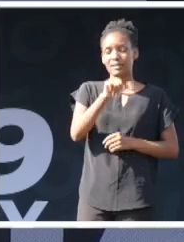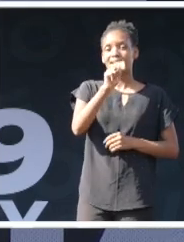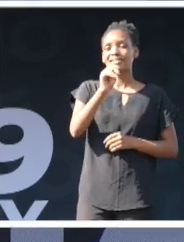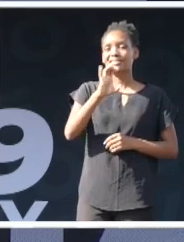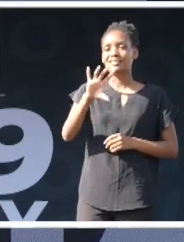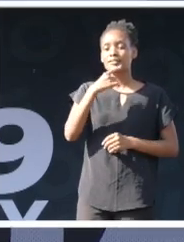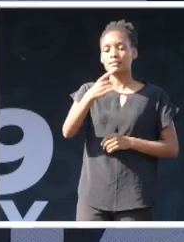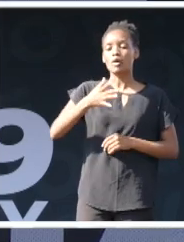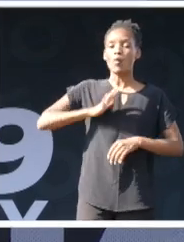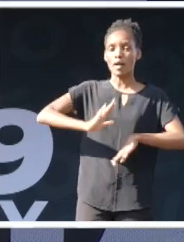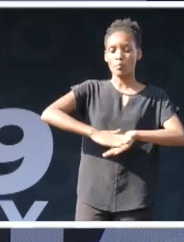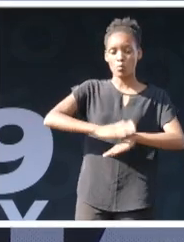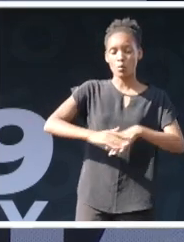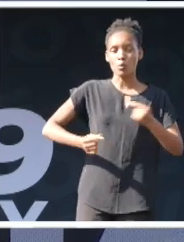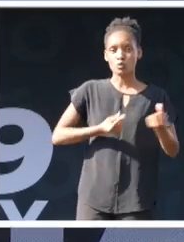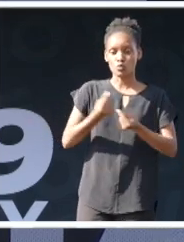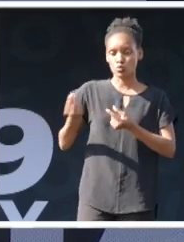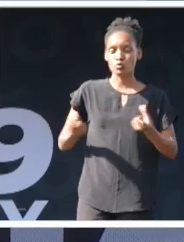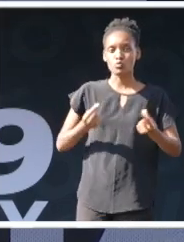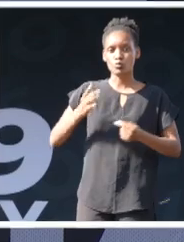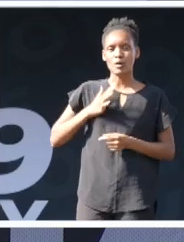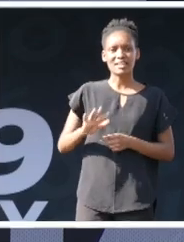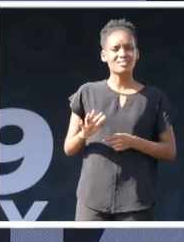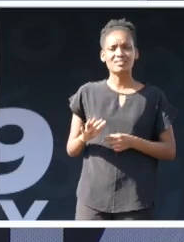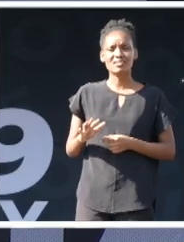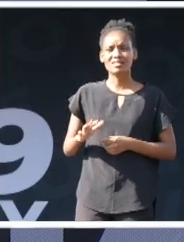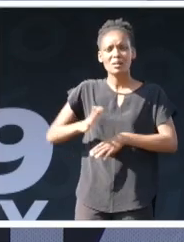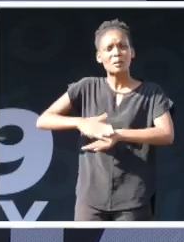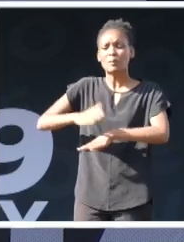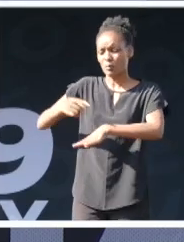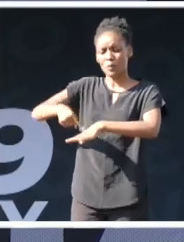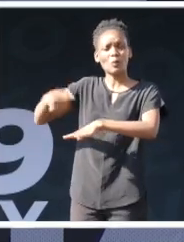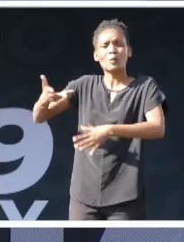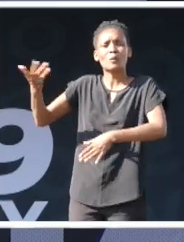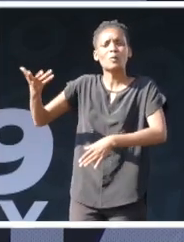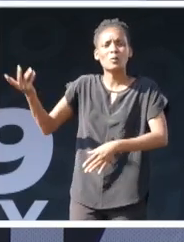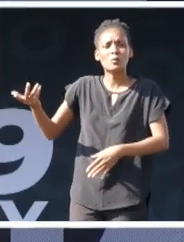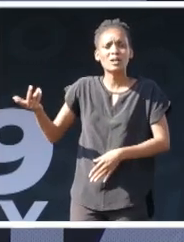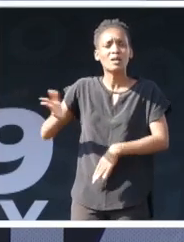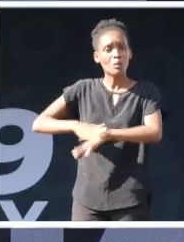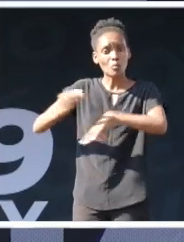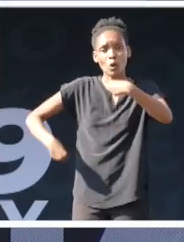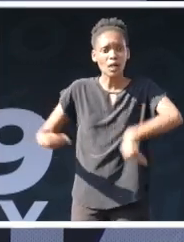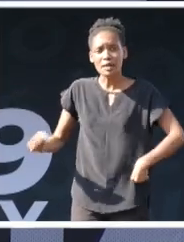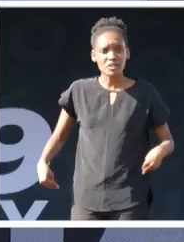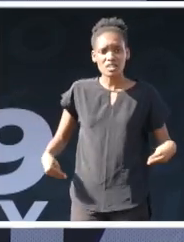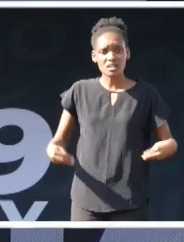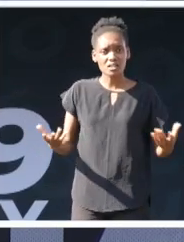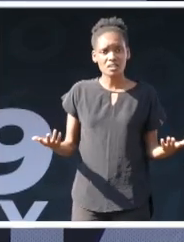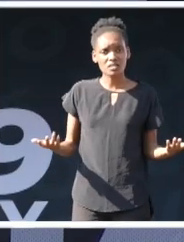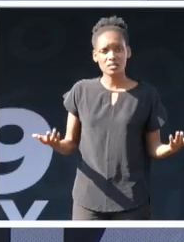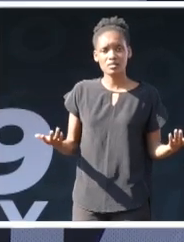more. More of what? More corruption.